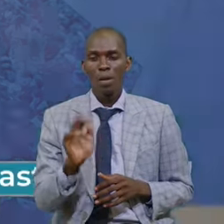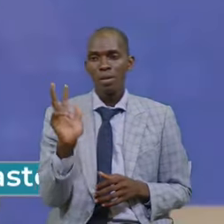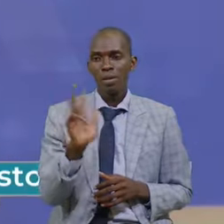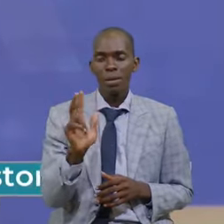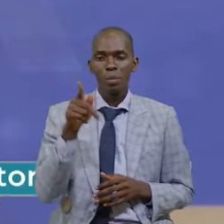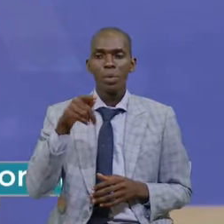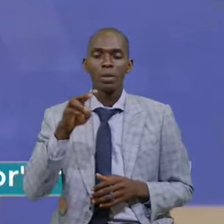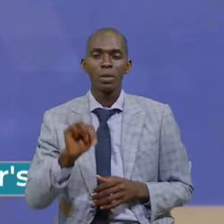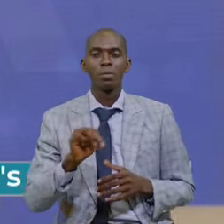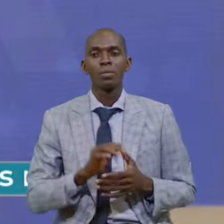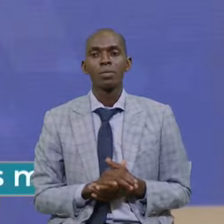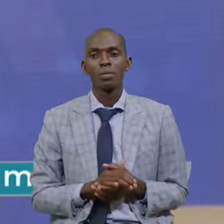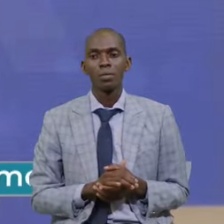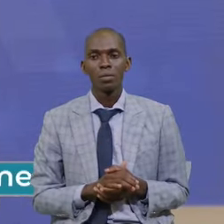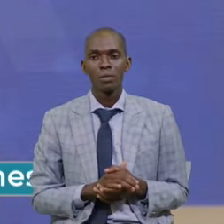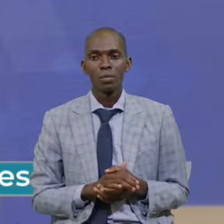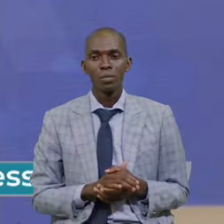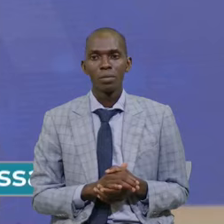p.m.